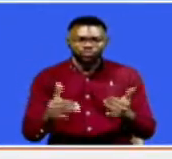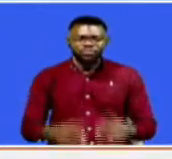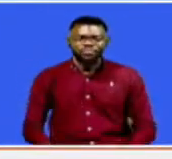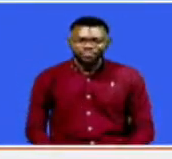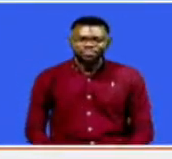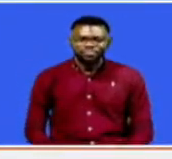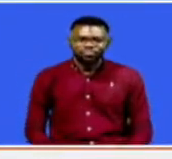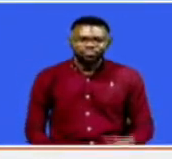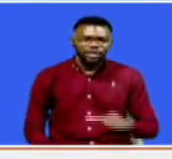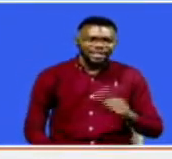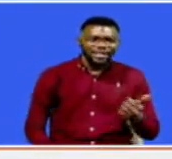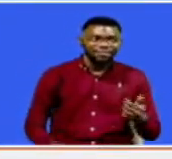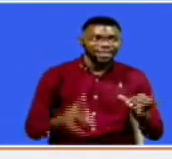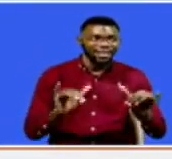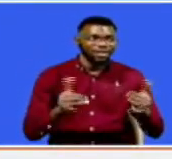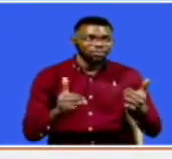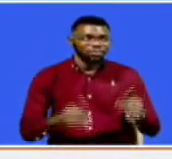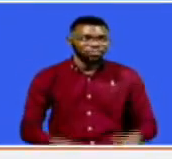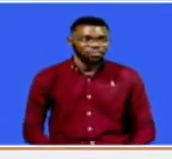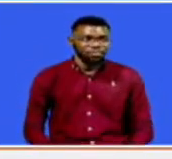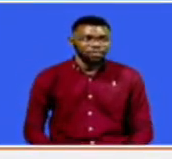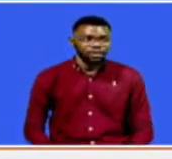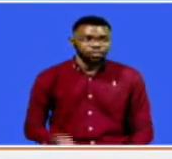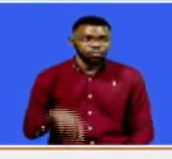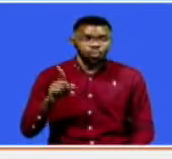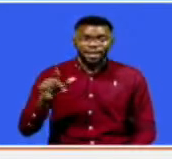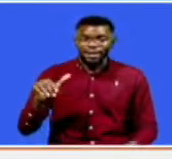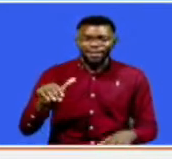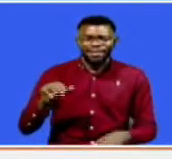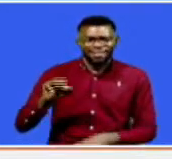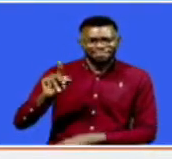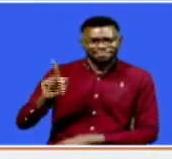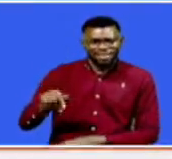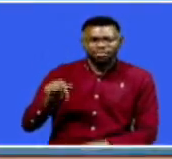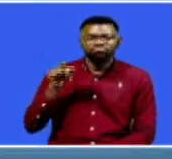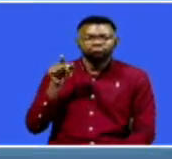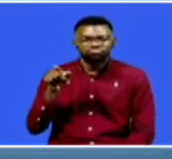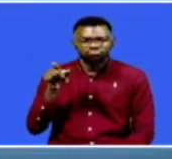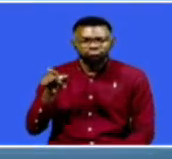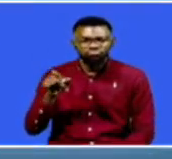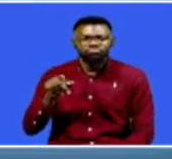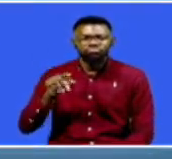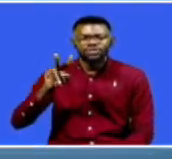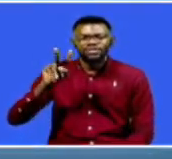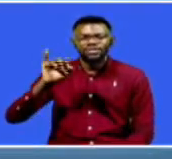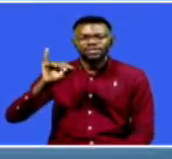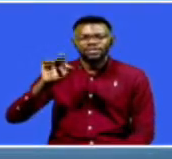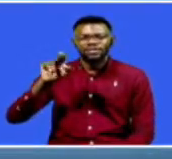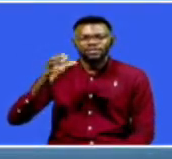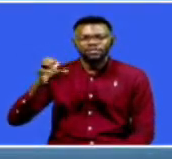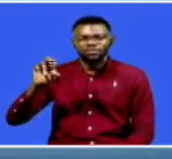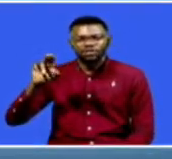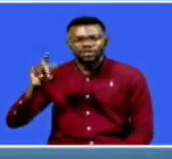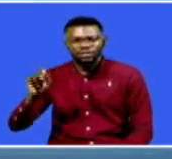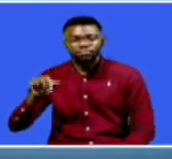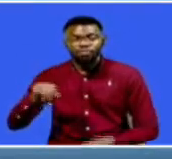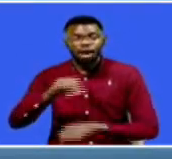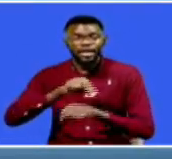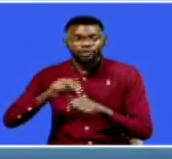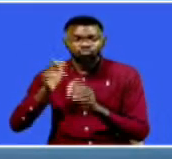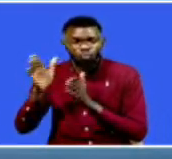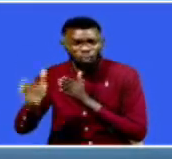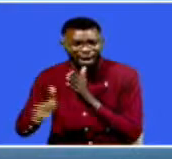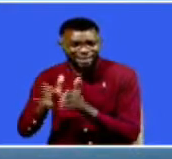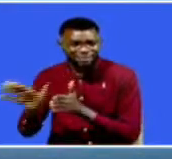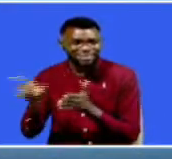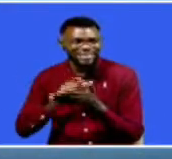In other news, Mwala Member of Parliament Vincent Musyoka, who is also the UDA National Organizing Secretary, has called on leaders who